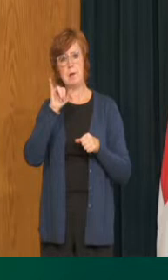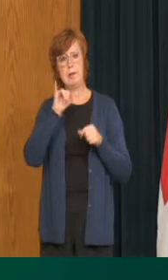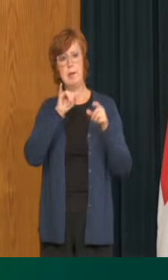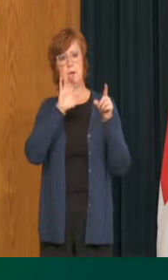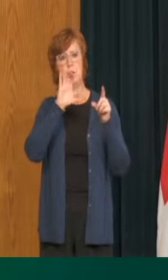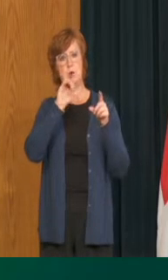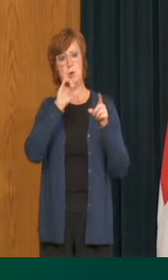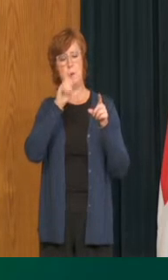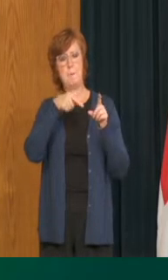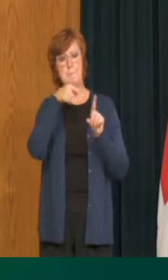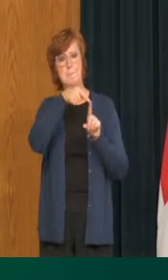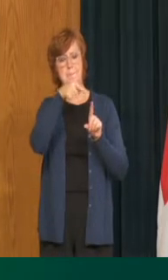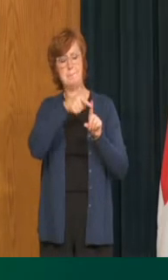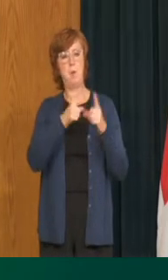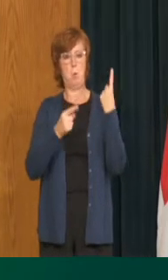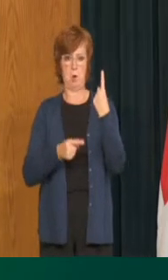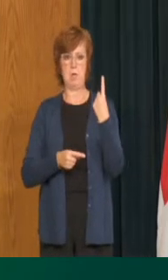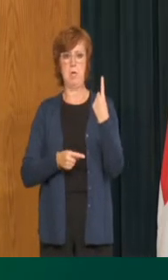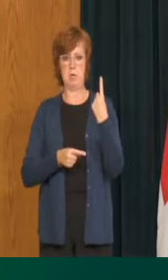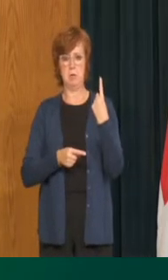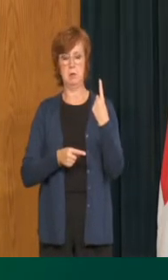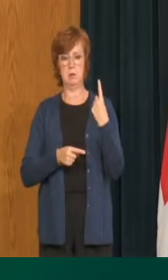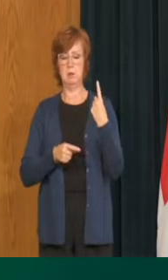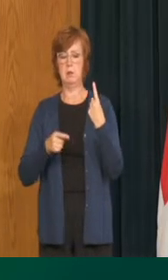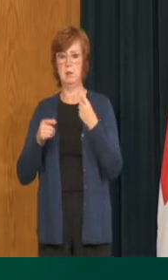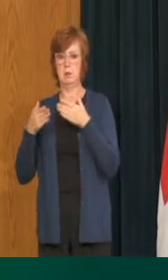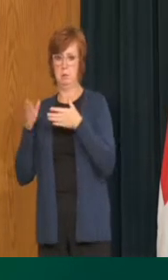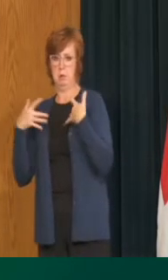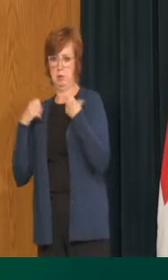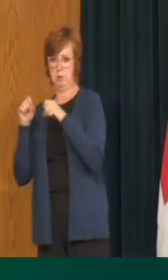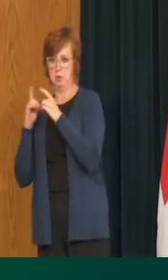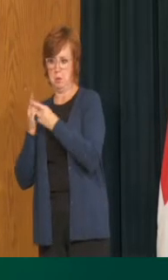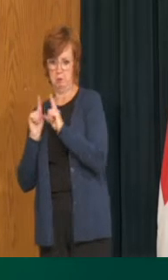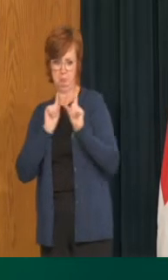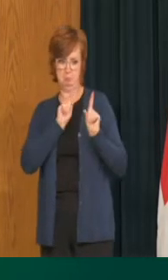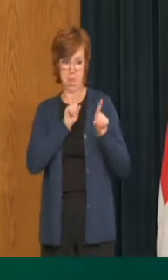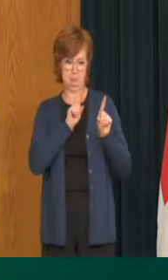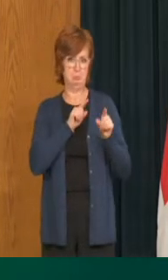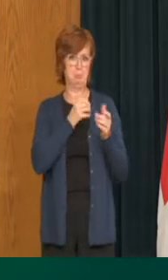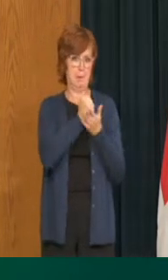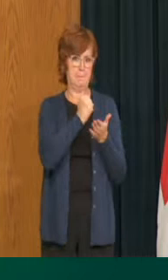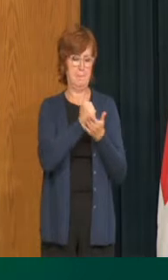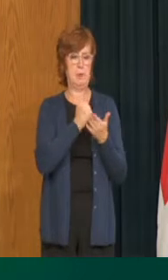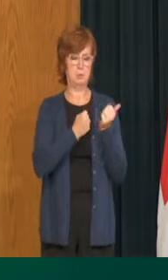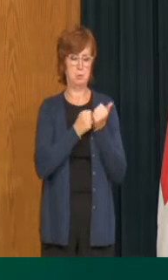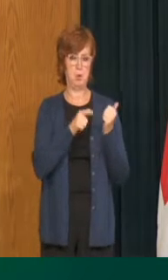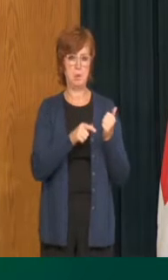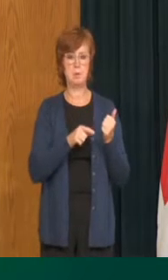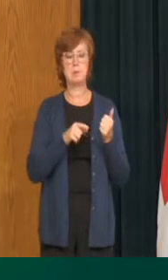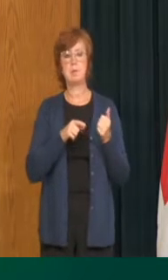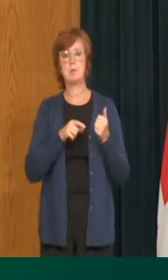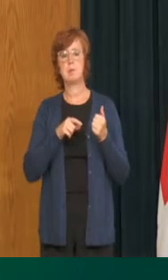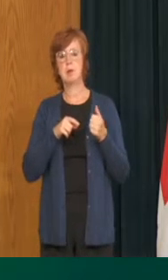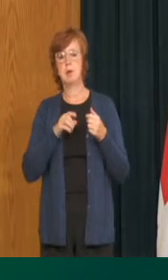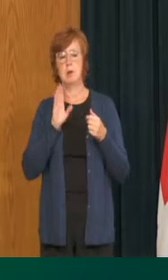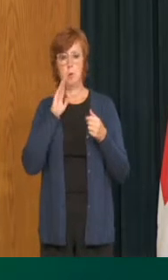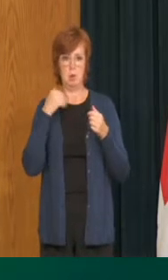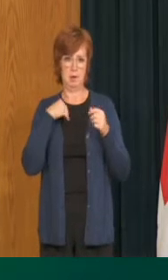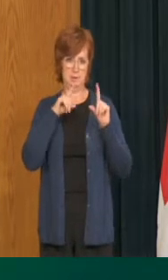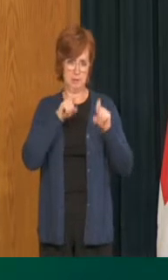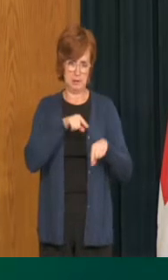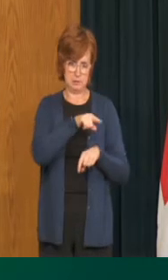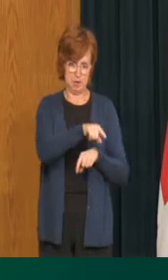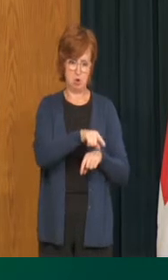isolating, obviously, the case, close contacts, offering enhanced testing, making sure that their occupational health and